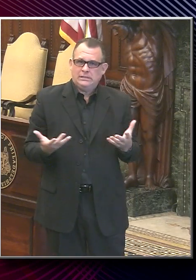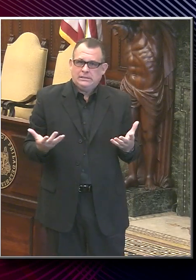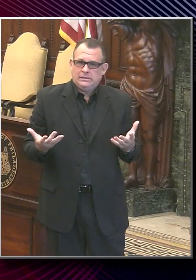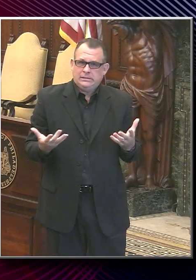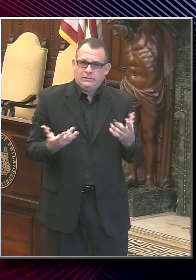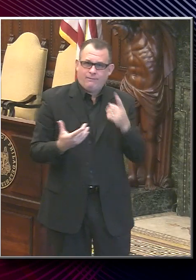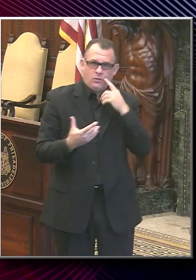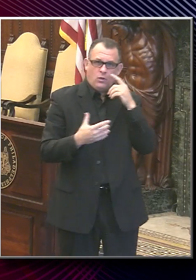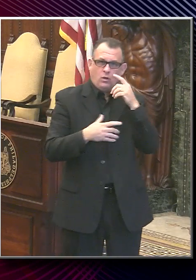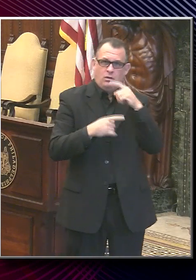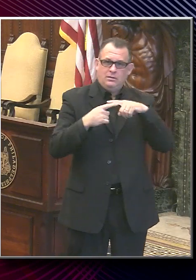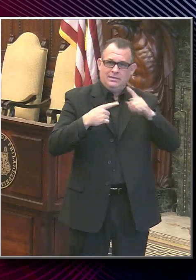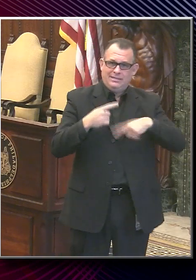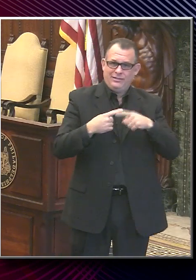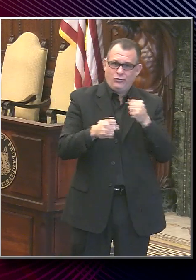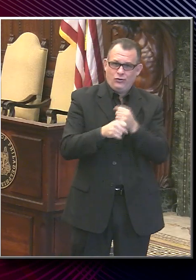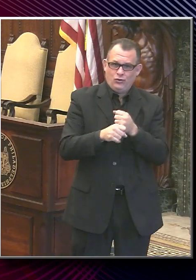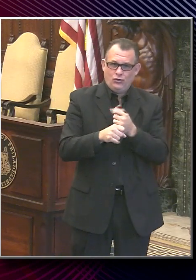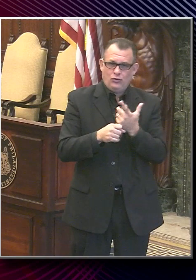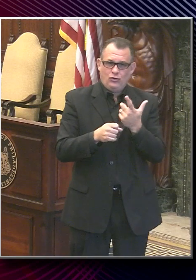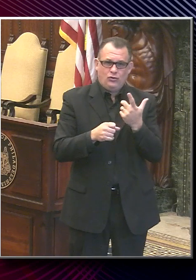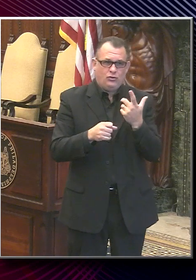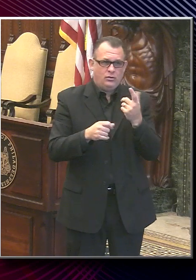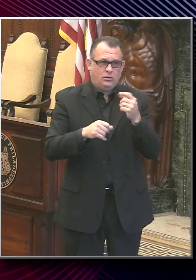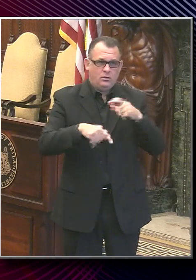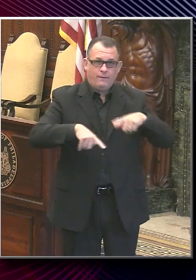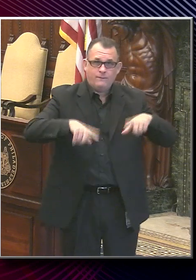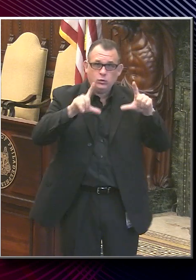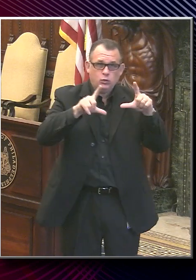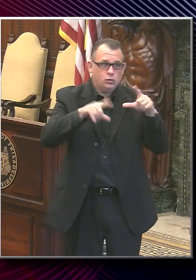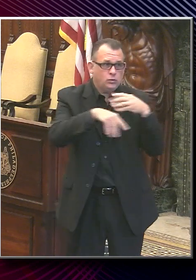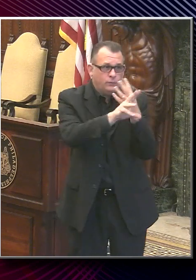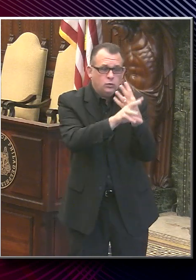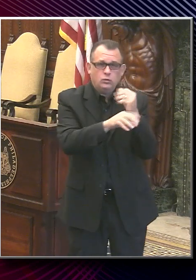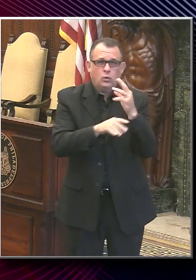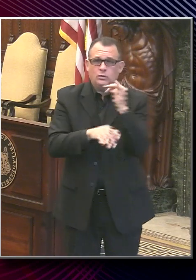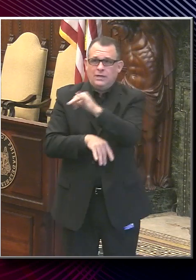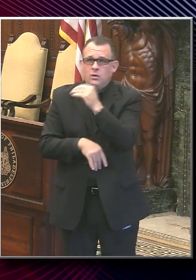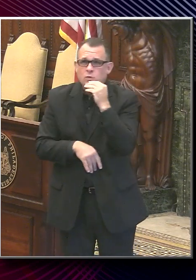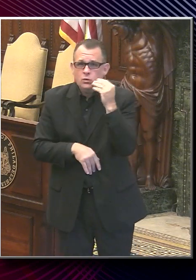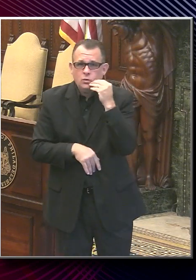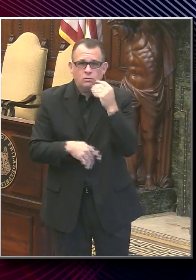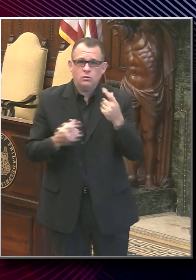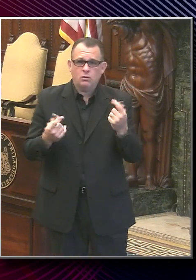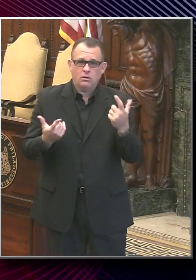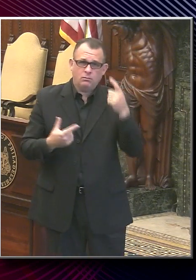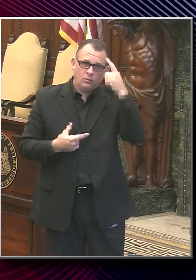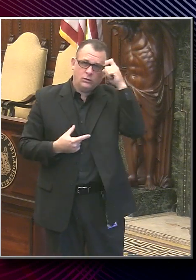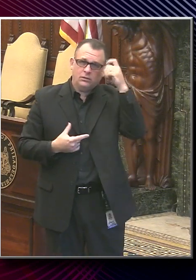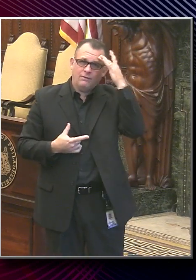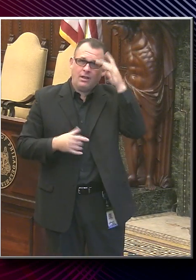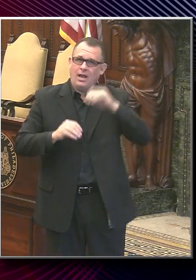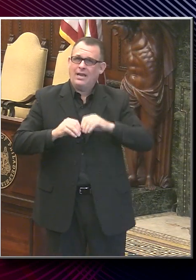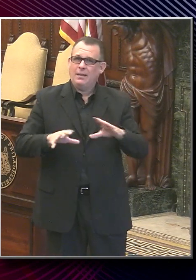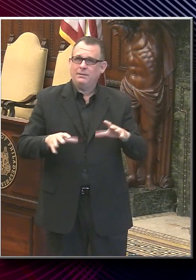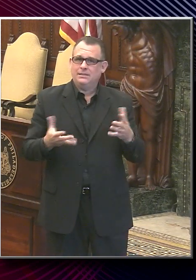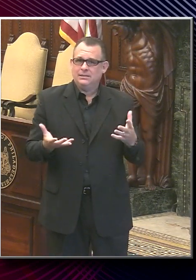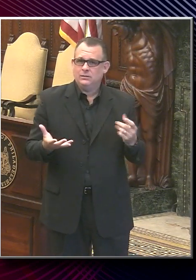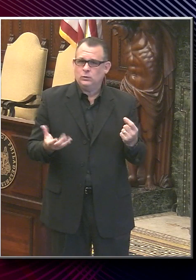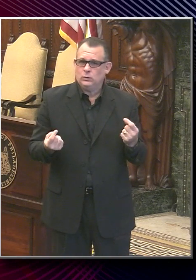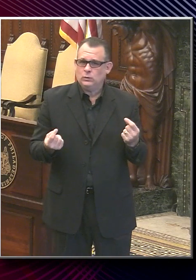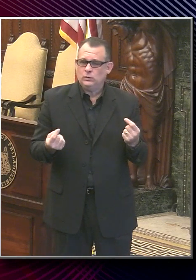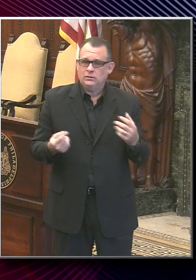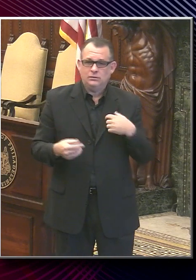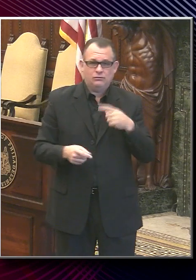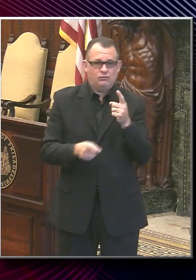in their dorm, or if they're going to have to come back home and go to online learning because there's been an outbreak. Right. So we have